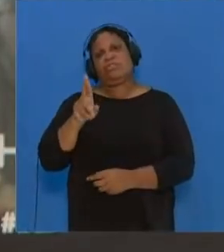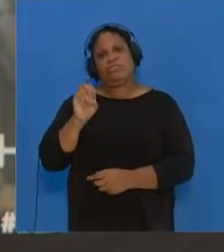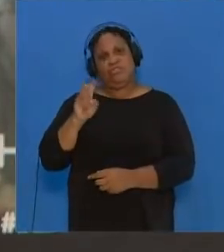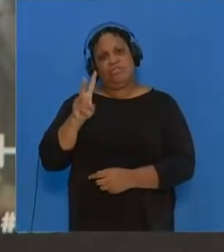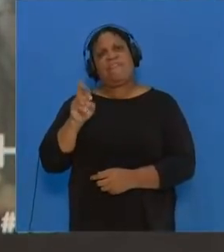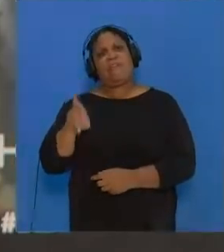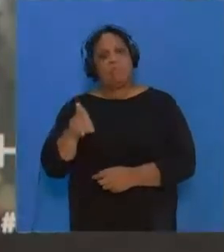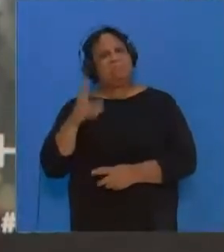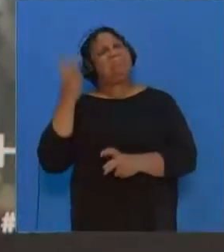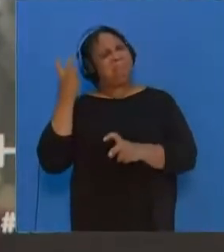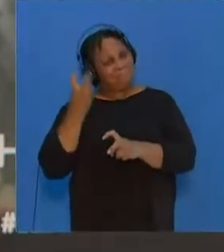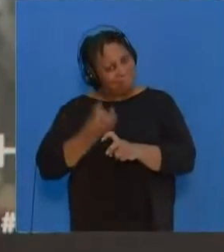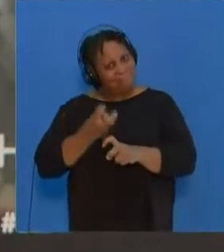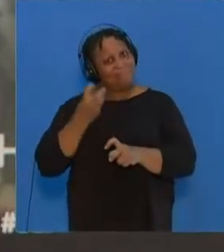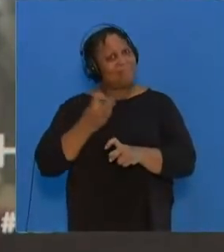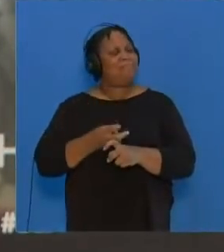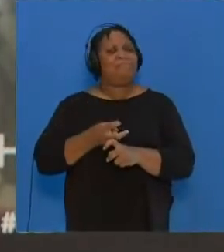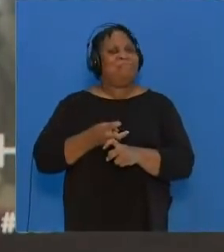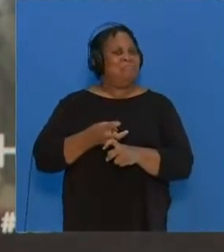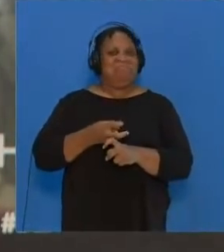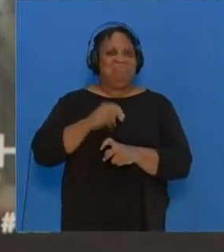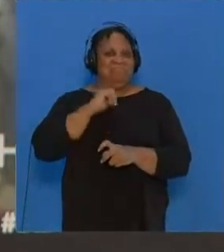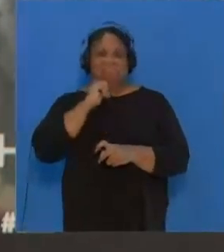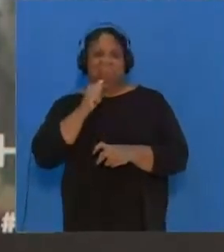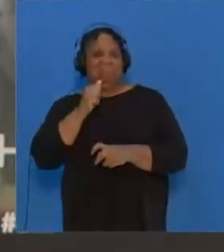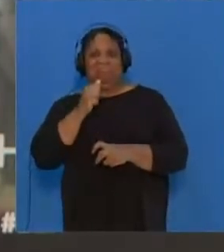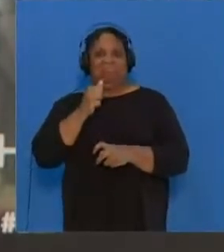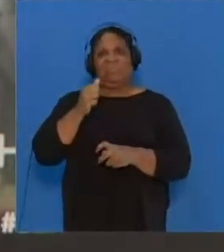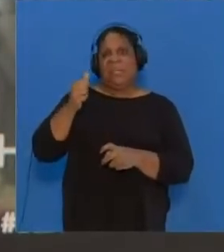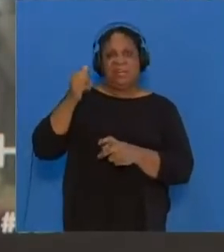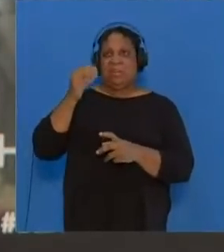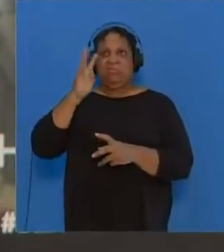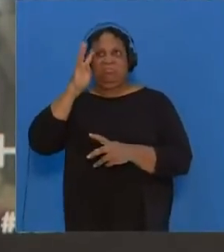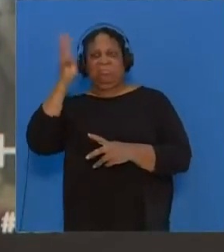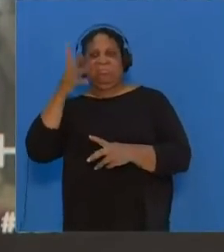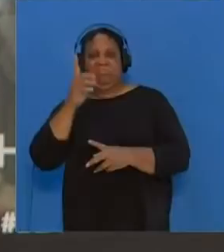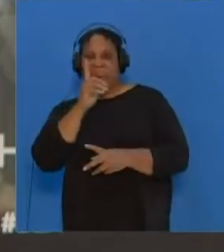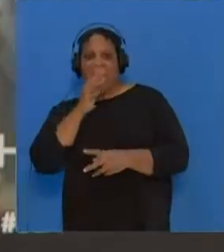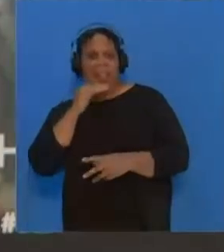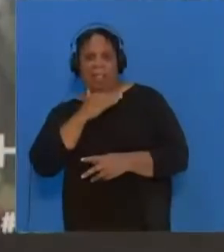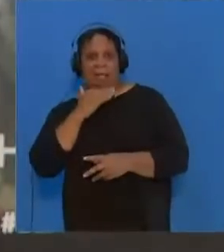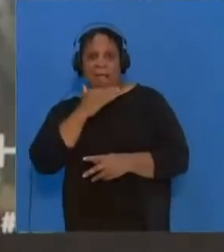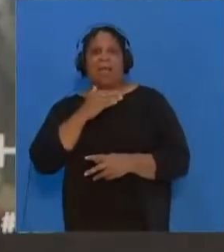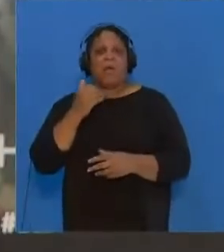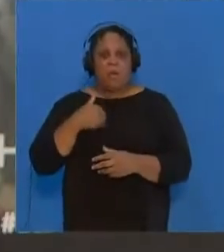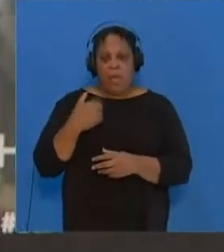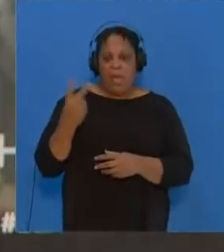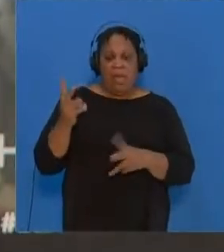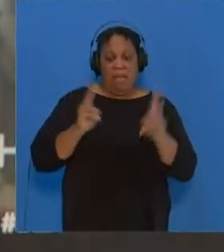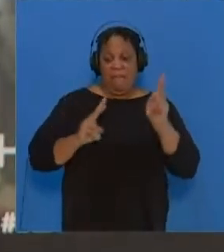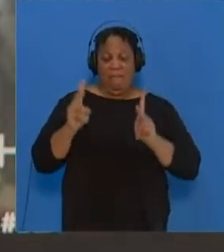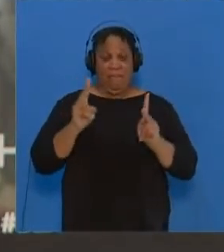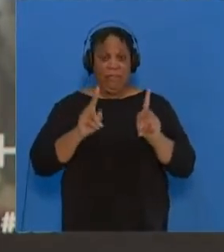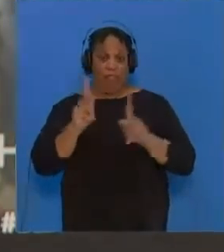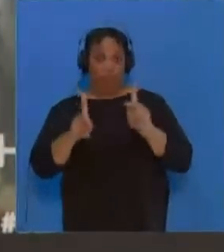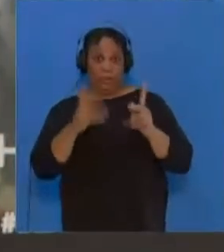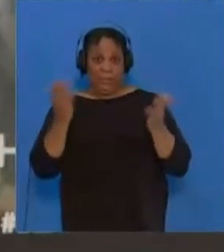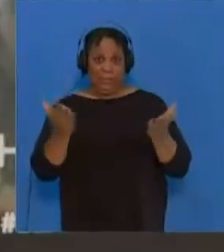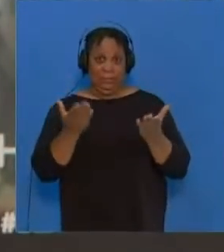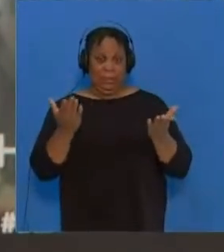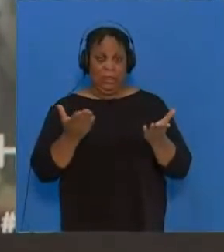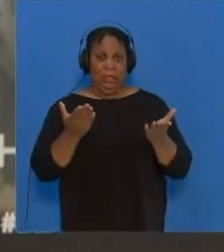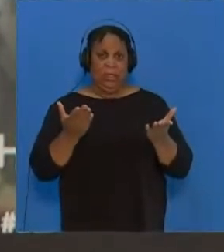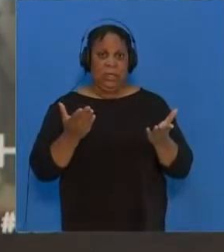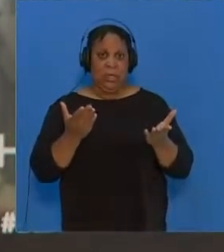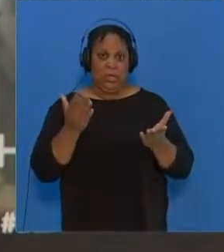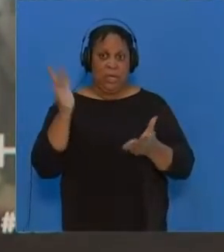certainly going to be difficult. I make no bones about it. So remember, we have two types of tourists in Bermuda. We have air visitors, of where air